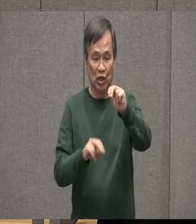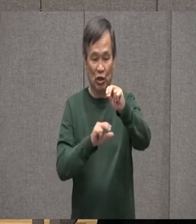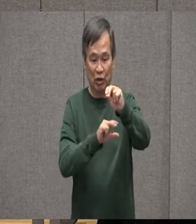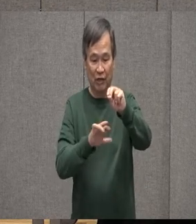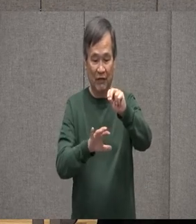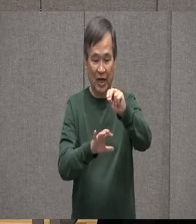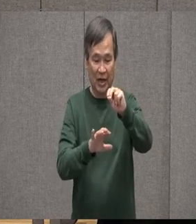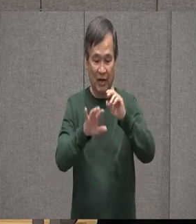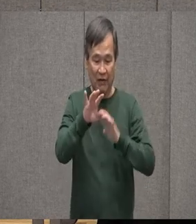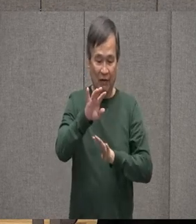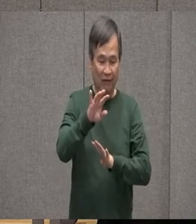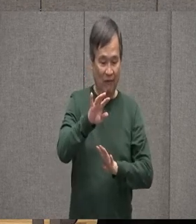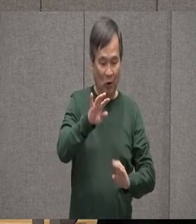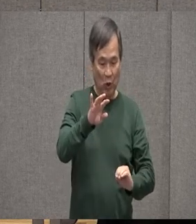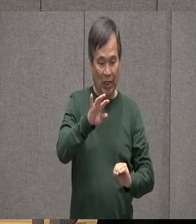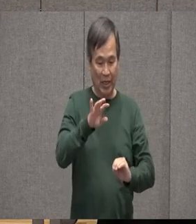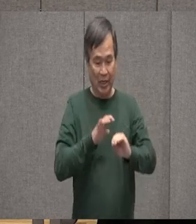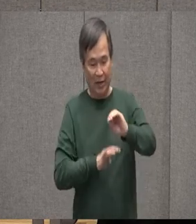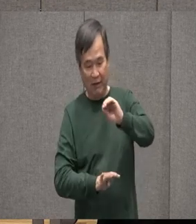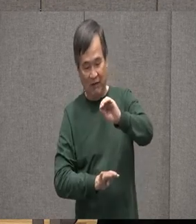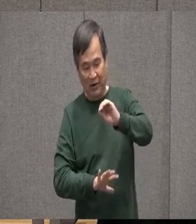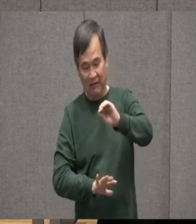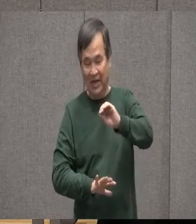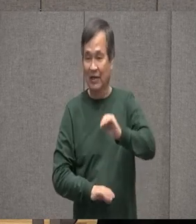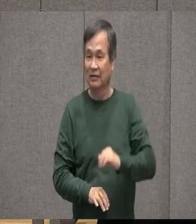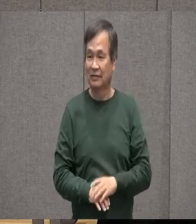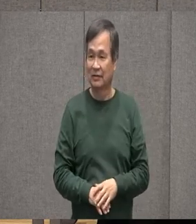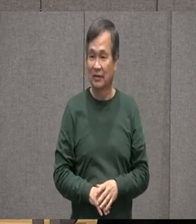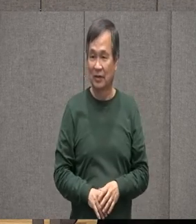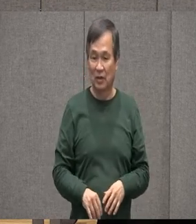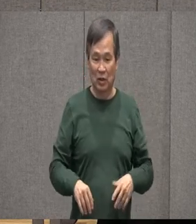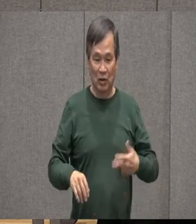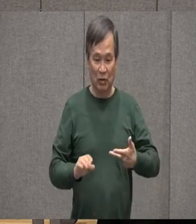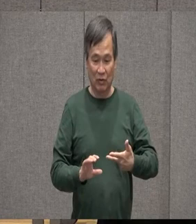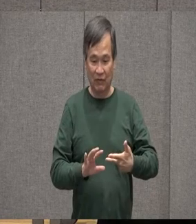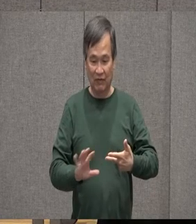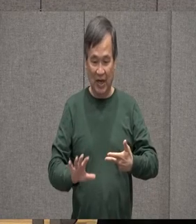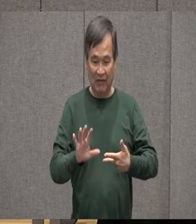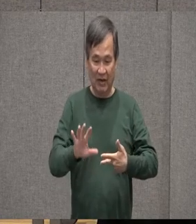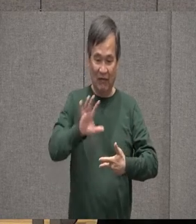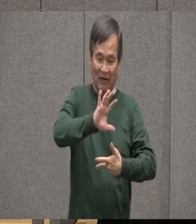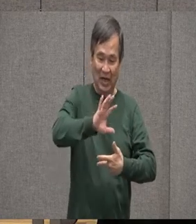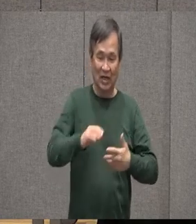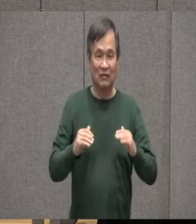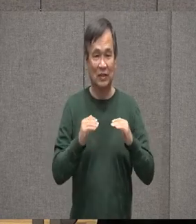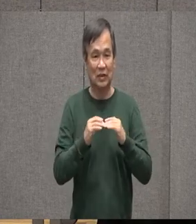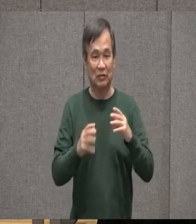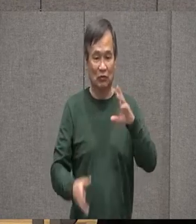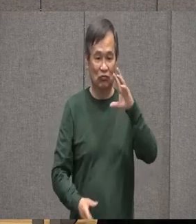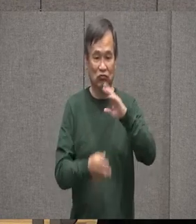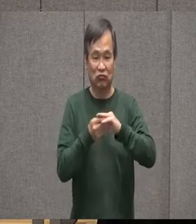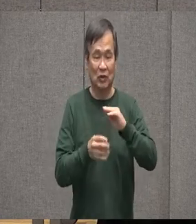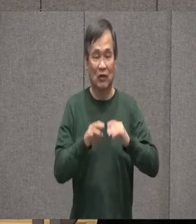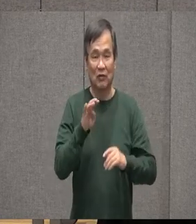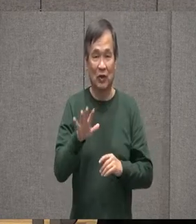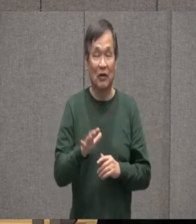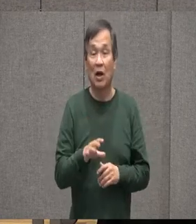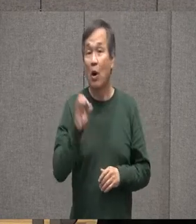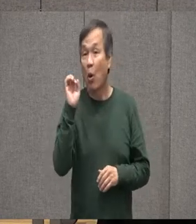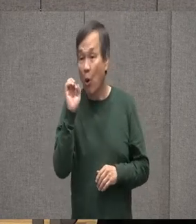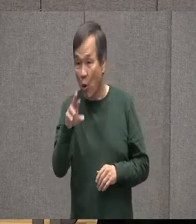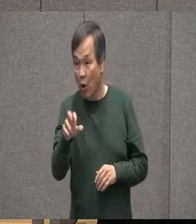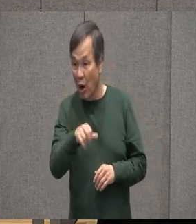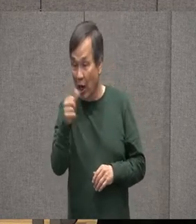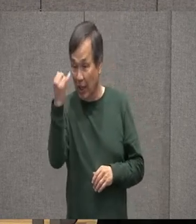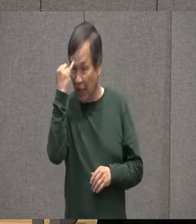35, 40, 45. 3 more groups of 5 is what we need to reach 45. Or you